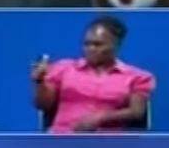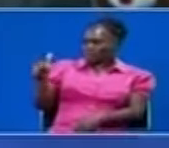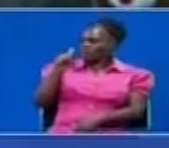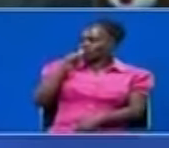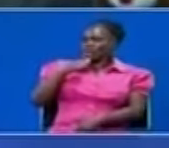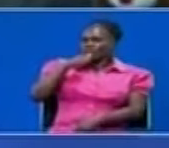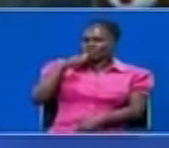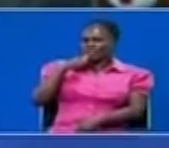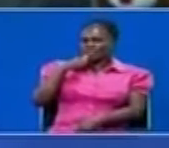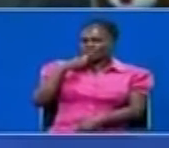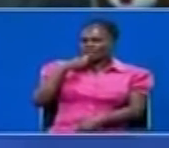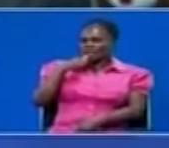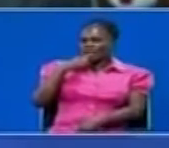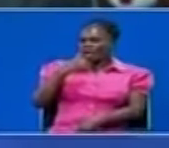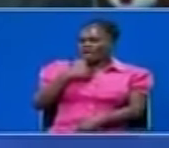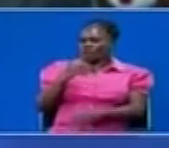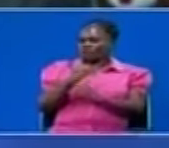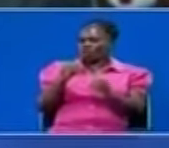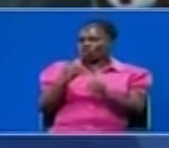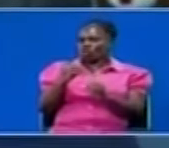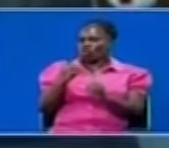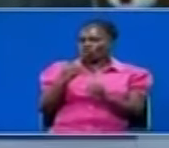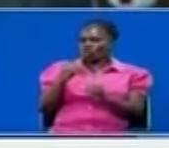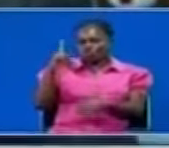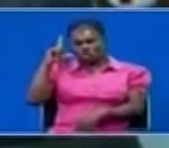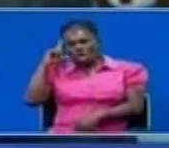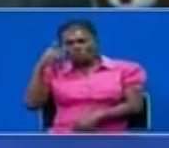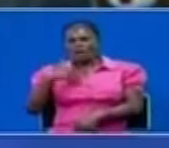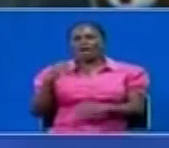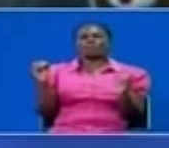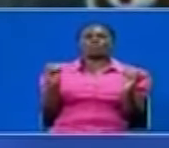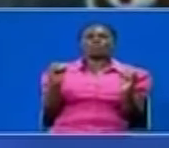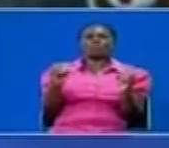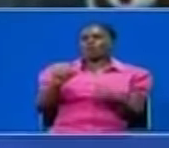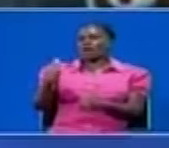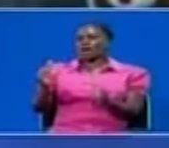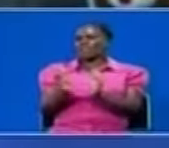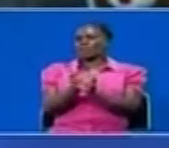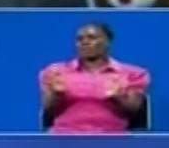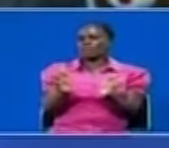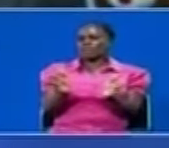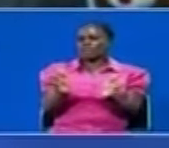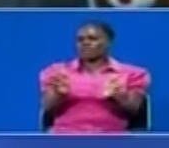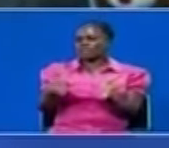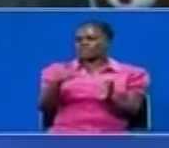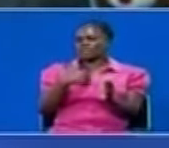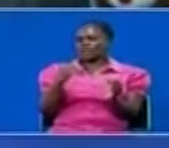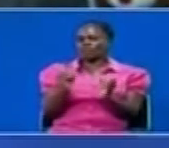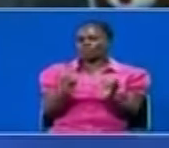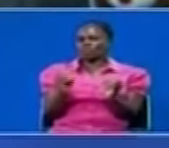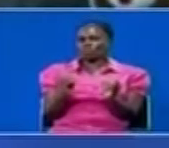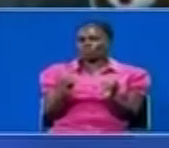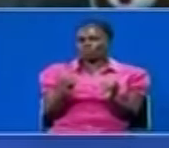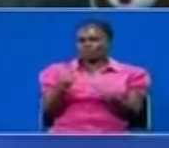private places, the dorms, and other than public places, so it